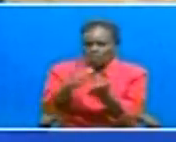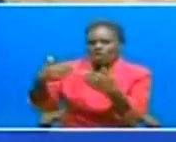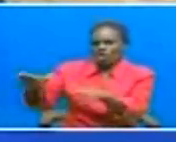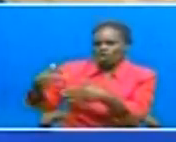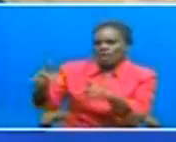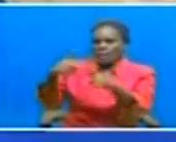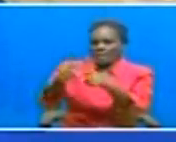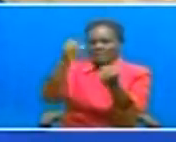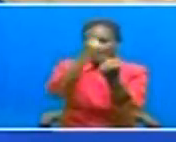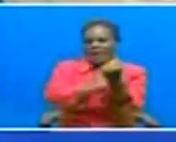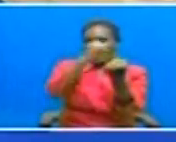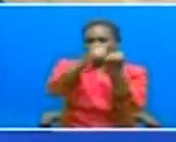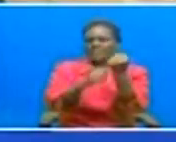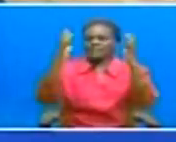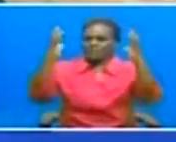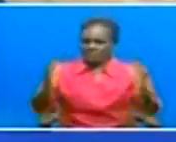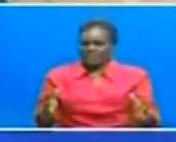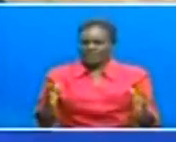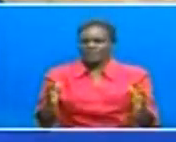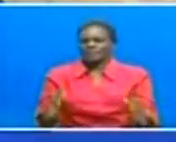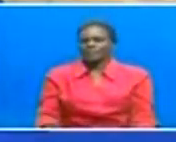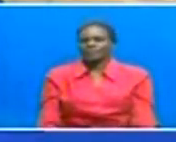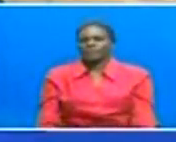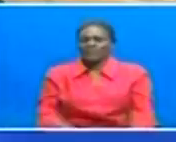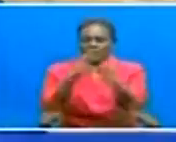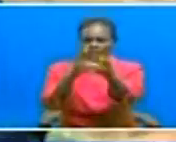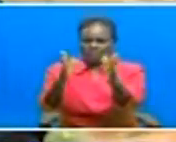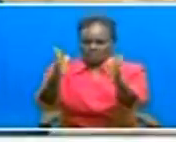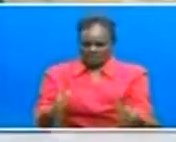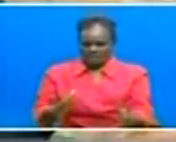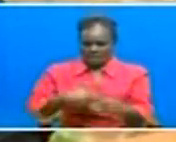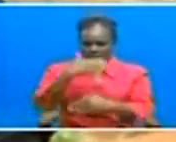assures a bumper harvest at the end of the season. Philip Keitan for The Next Frontier.